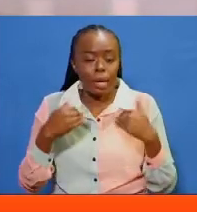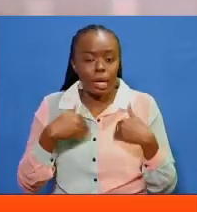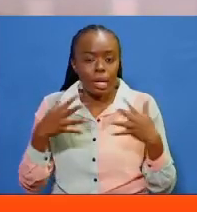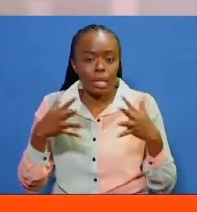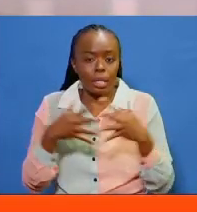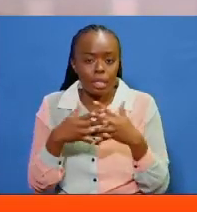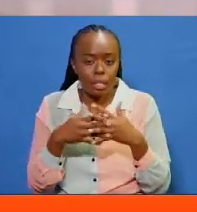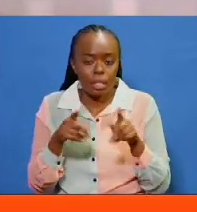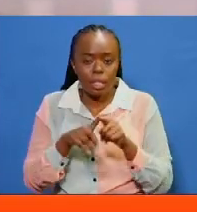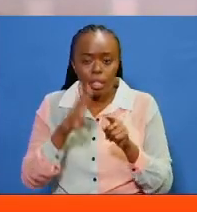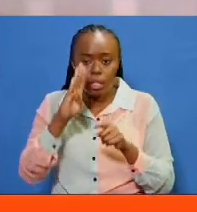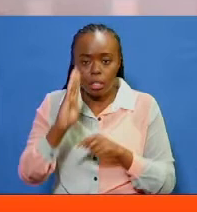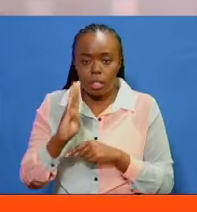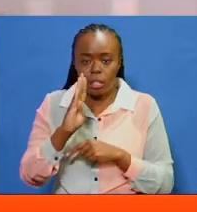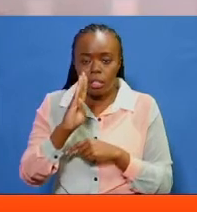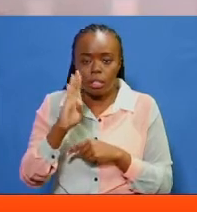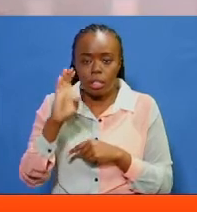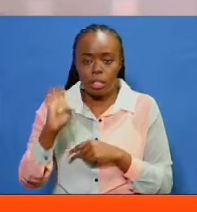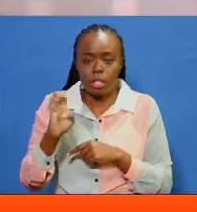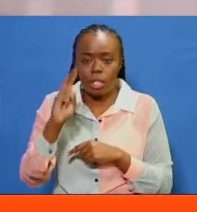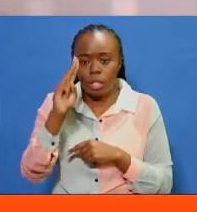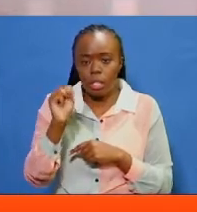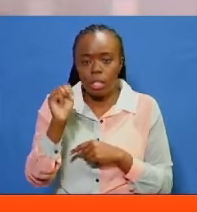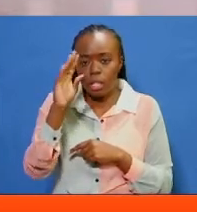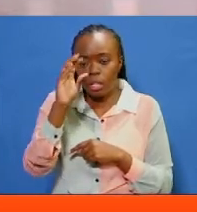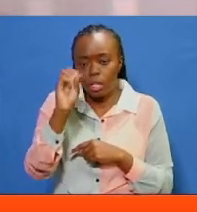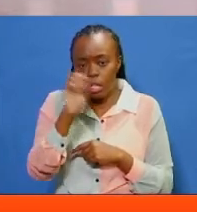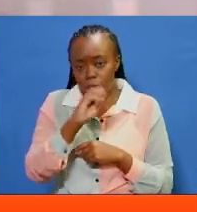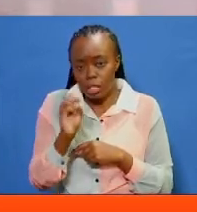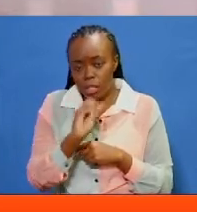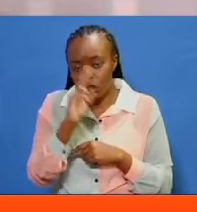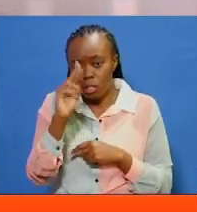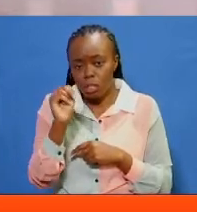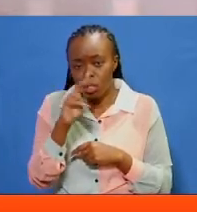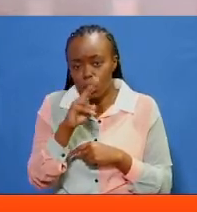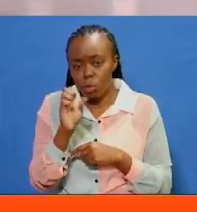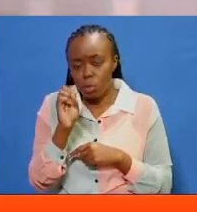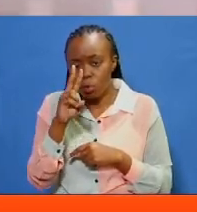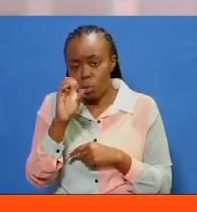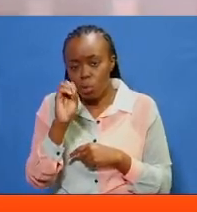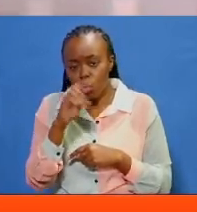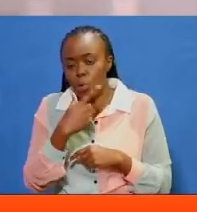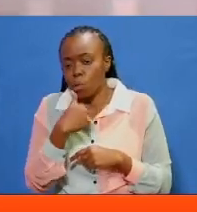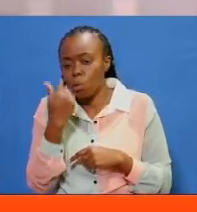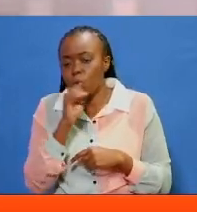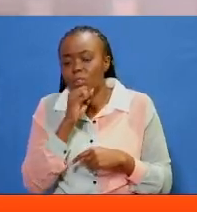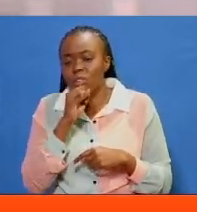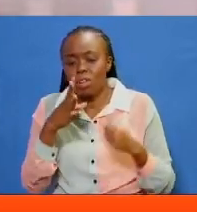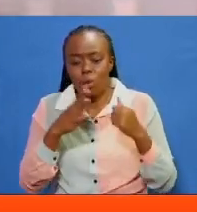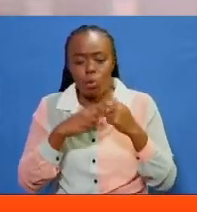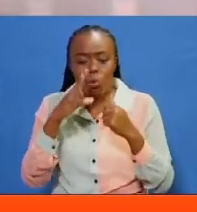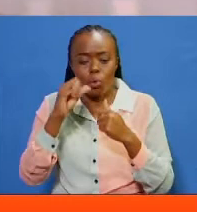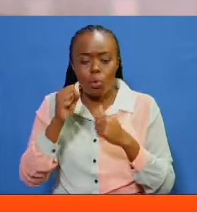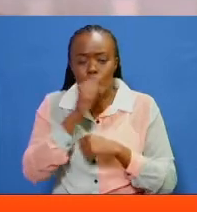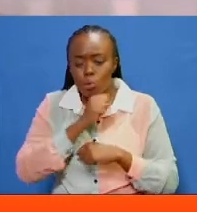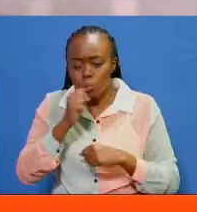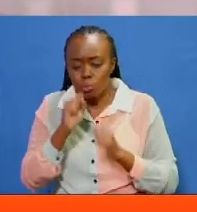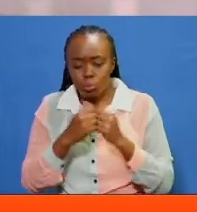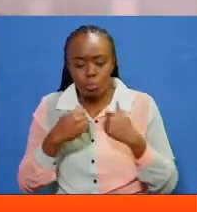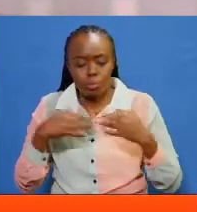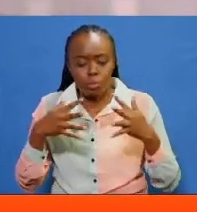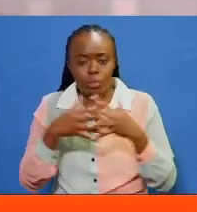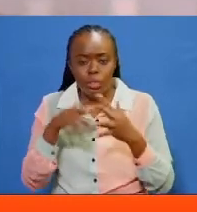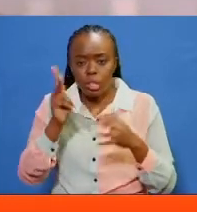arrested. Benson Melonye Olemongai, who is 40 years old, was arrested from his hideout in Kitengela